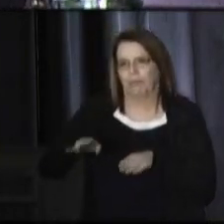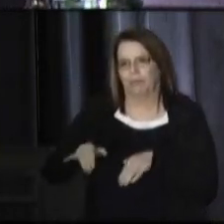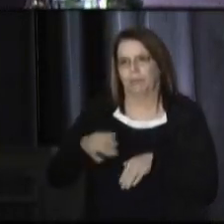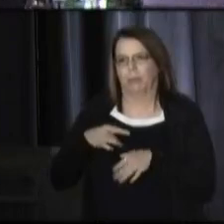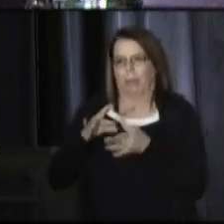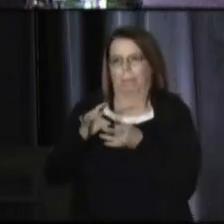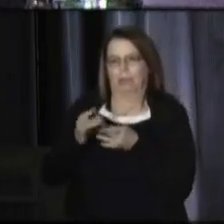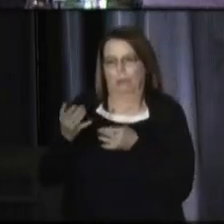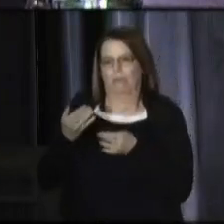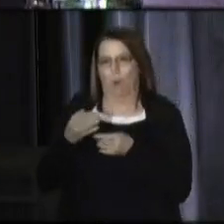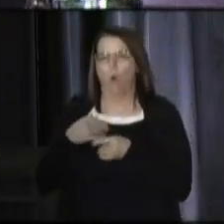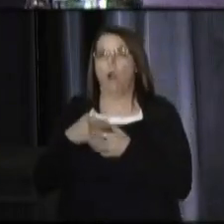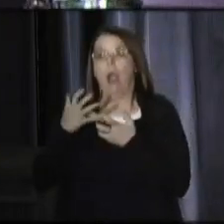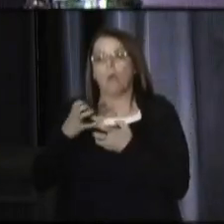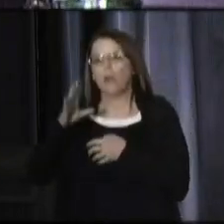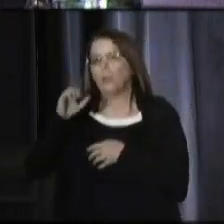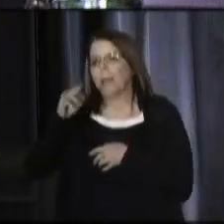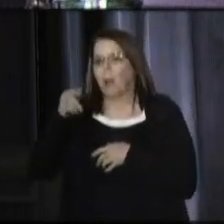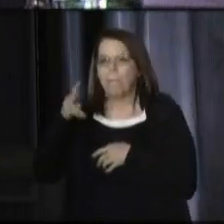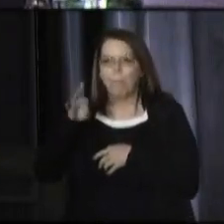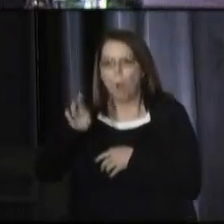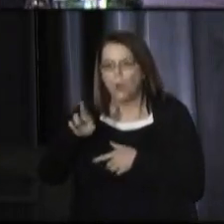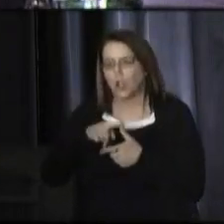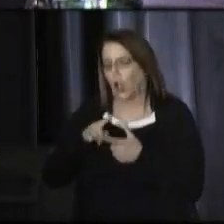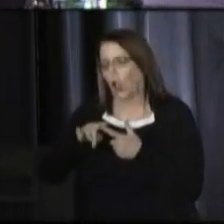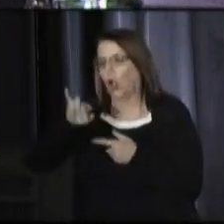song, really. And then, of course, you know, I grew up in